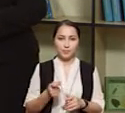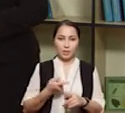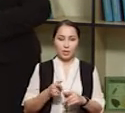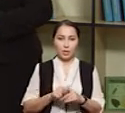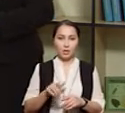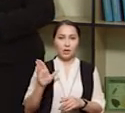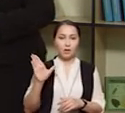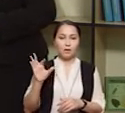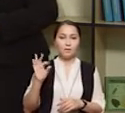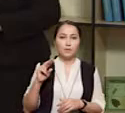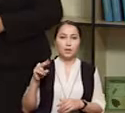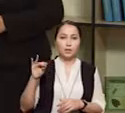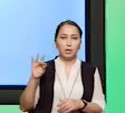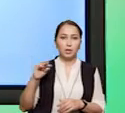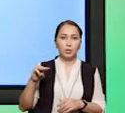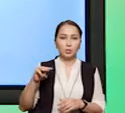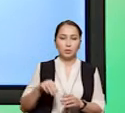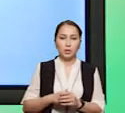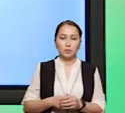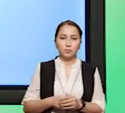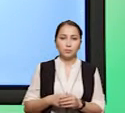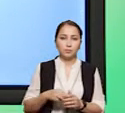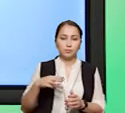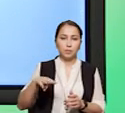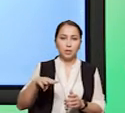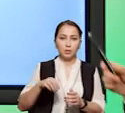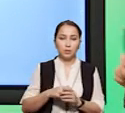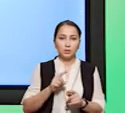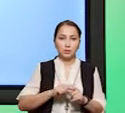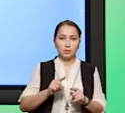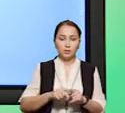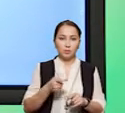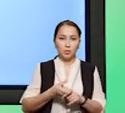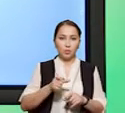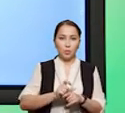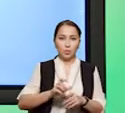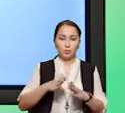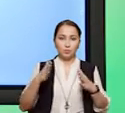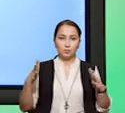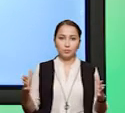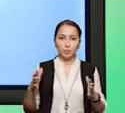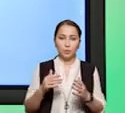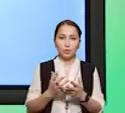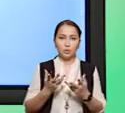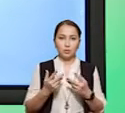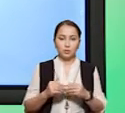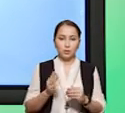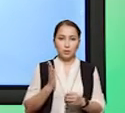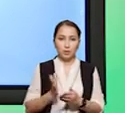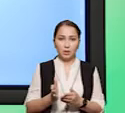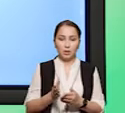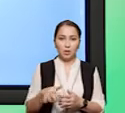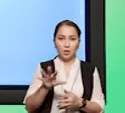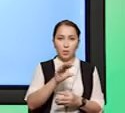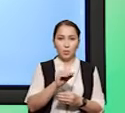Ayniqsa vodorod atomini molekulasining tezligi juda katta hayratlanarli songa ega bo'ldi. Ya'ni